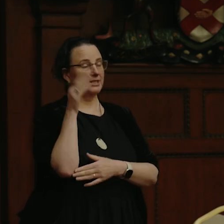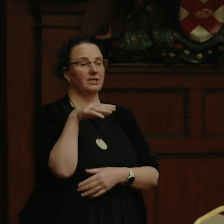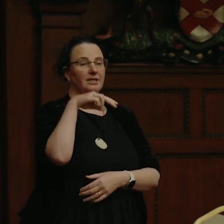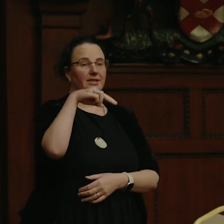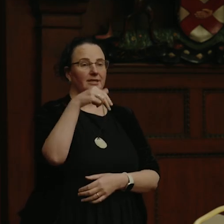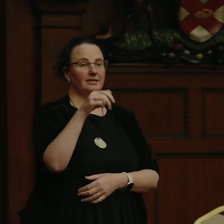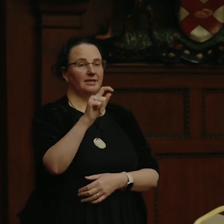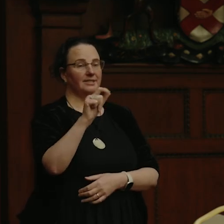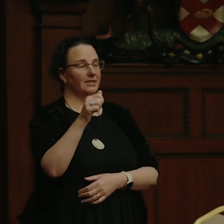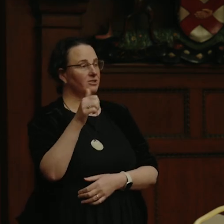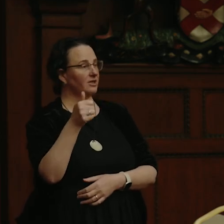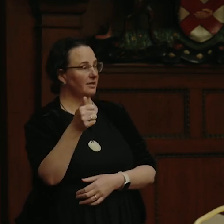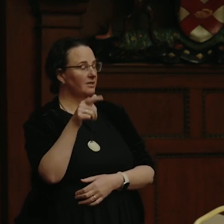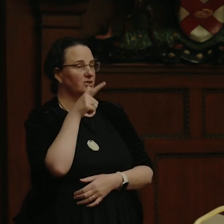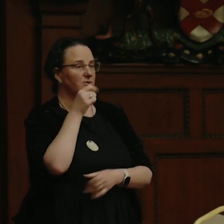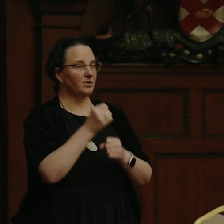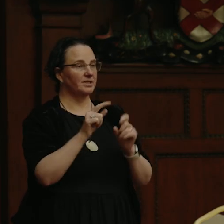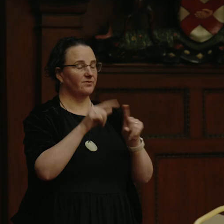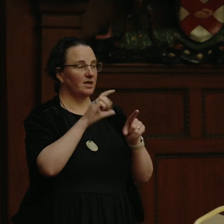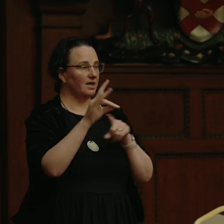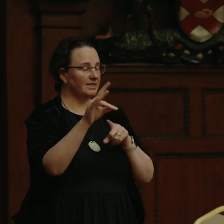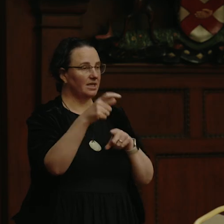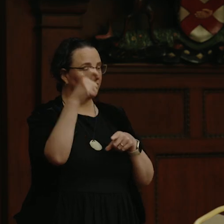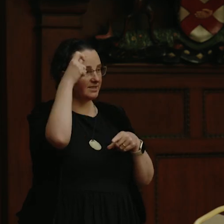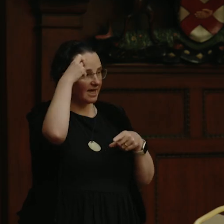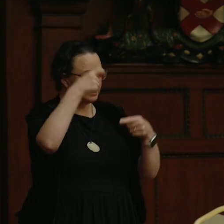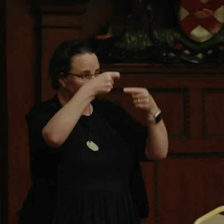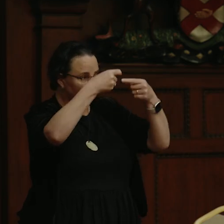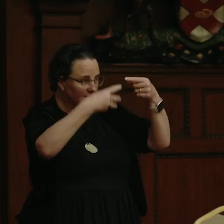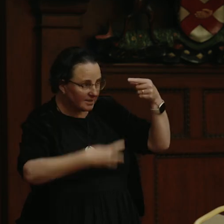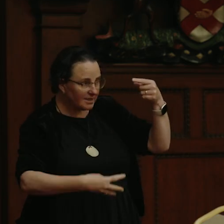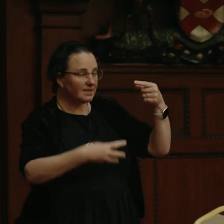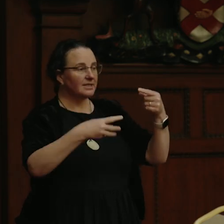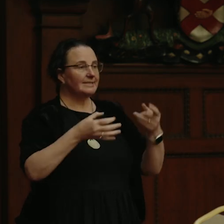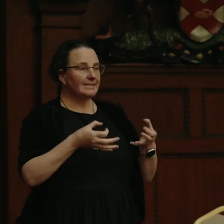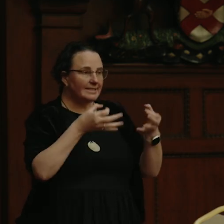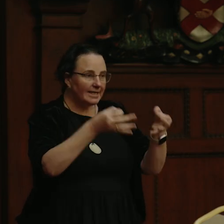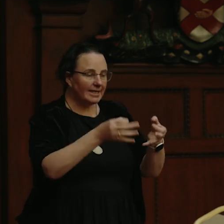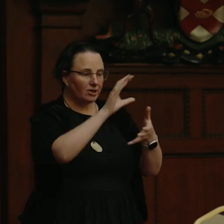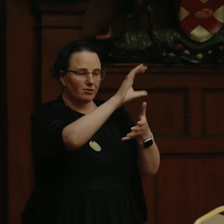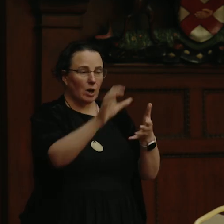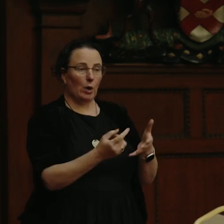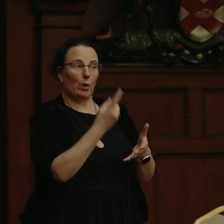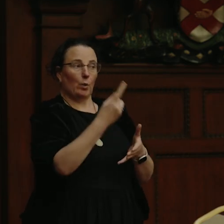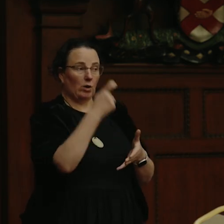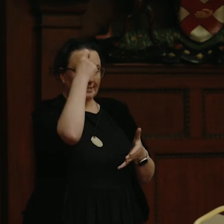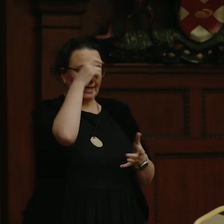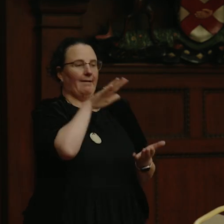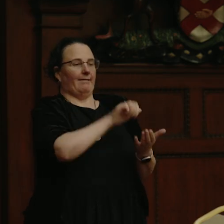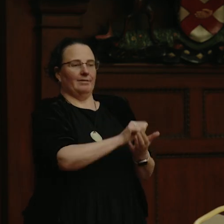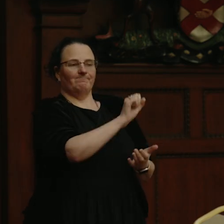nicely outlined, the different tests, the delay in diagnosis, the criteria. There's no single test, and